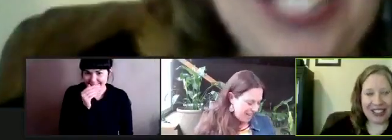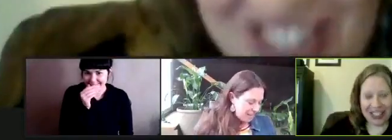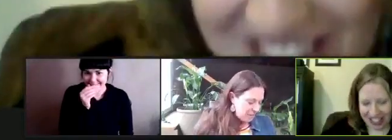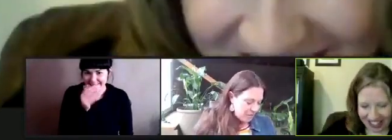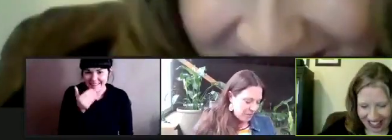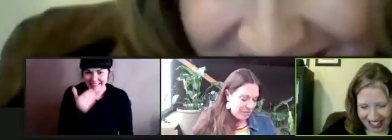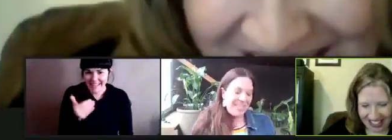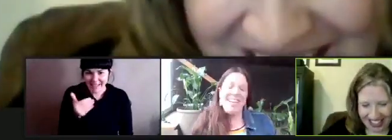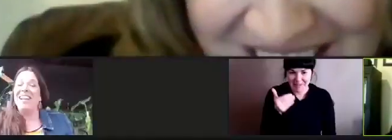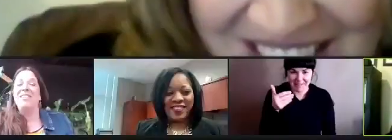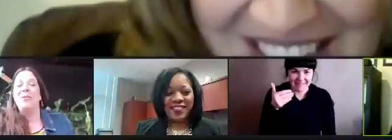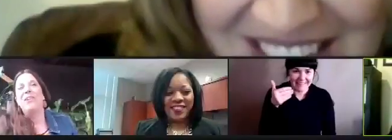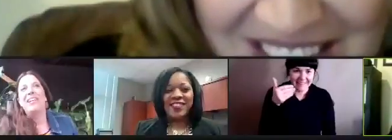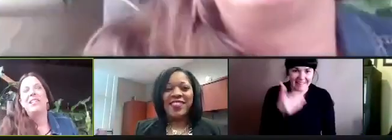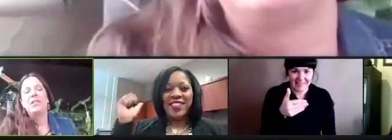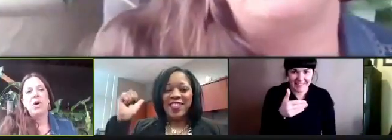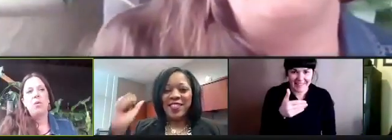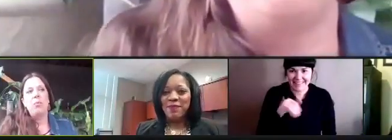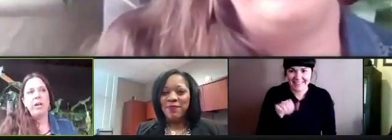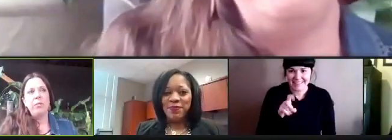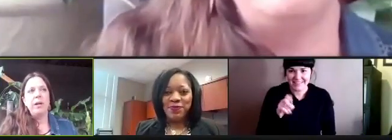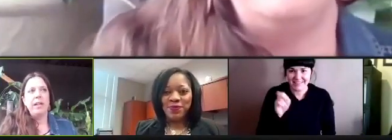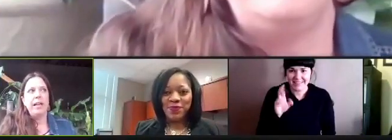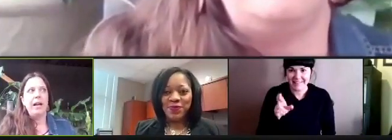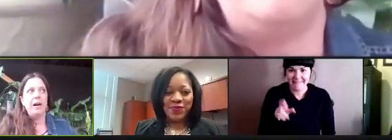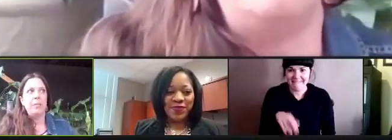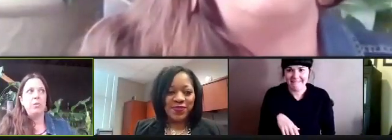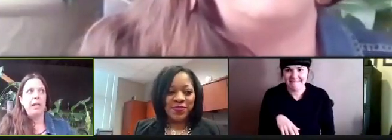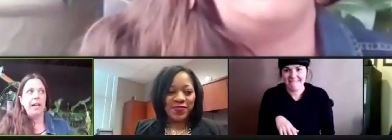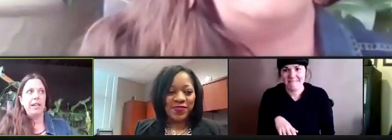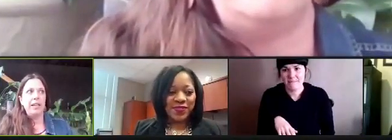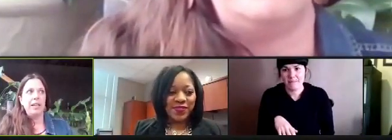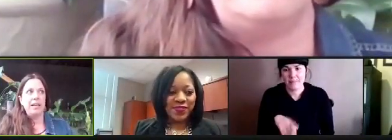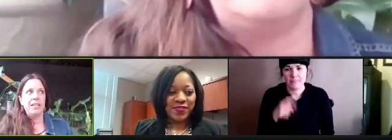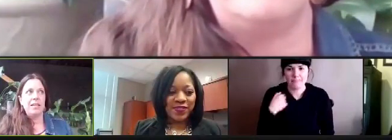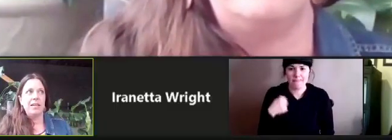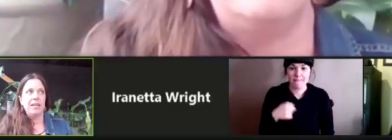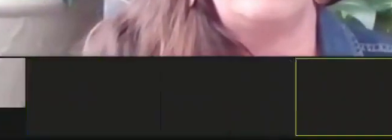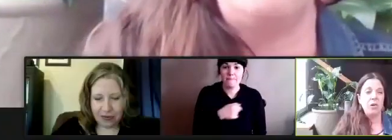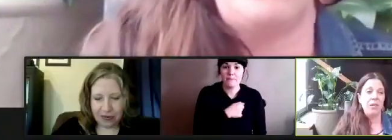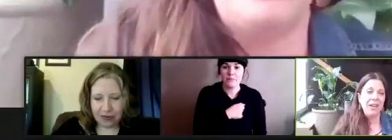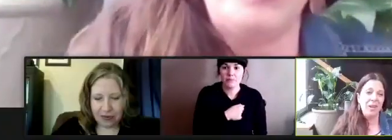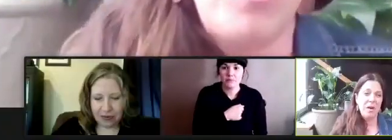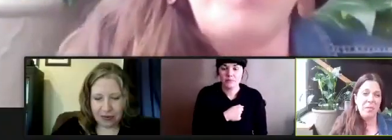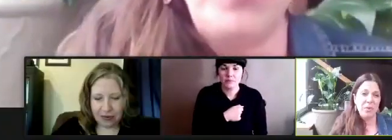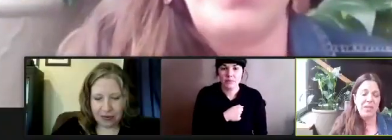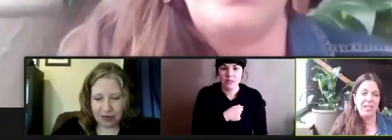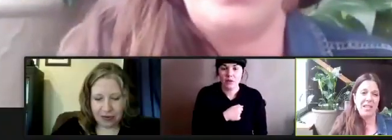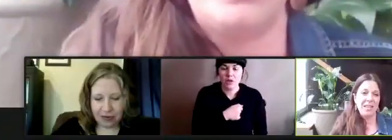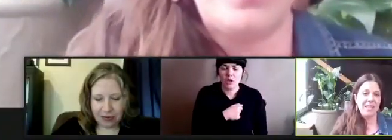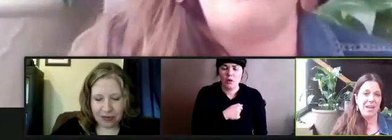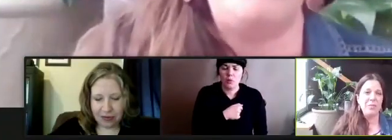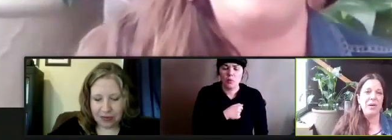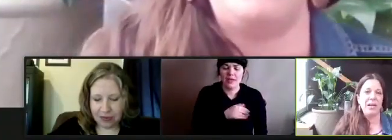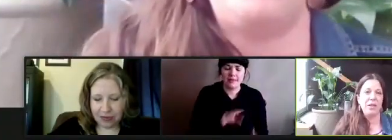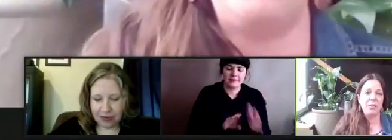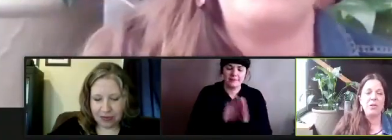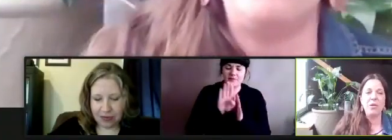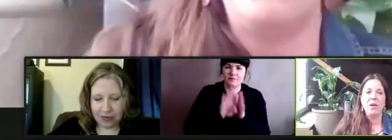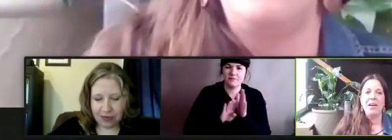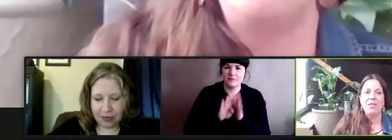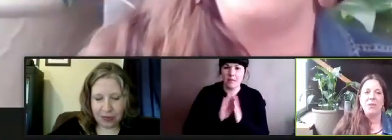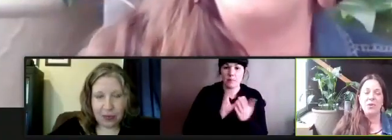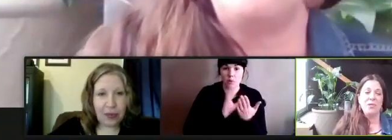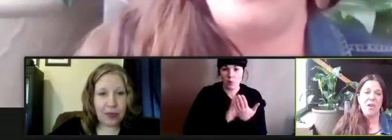Thank you. Go ahead, Jennifer. Yes, no worries. So we really created this curriculum almost that takes everybody